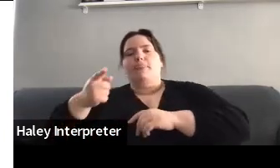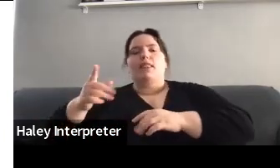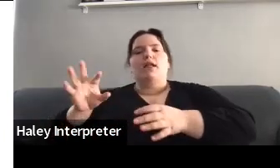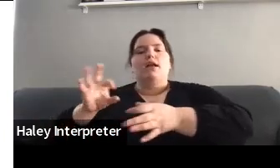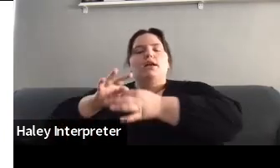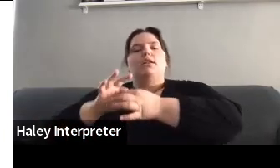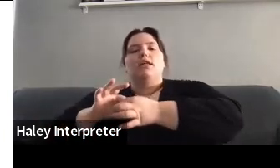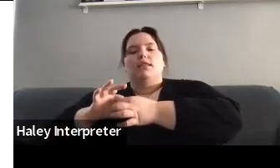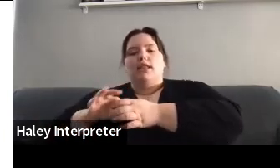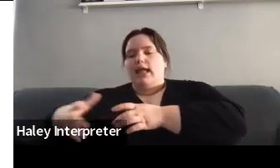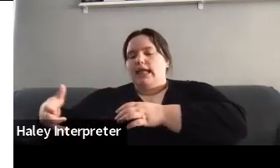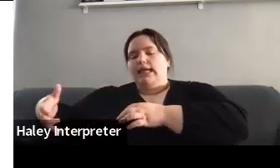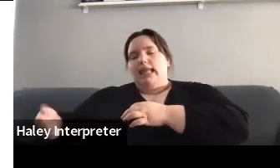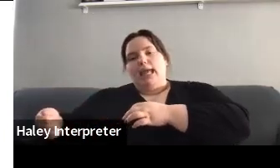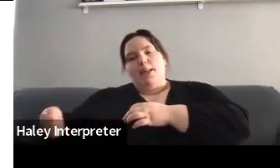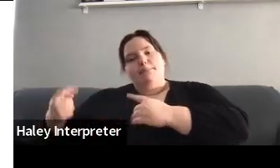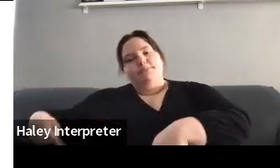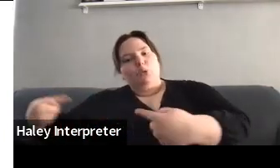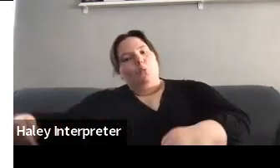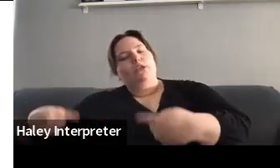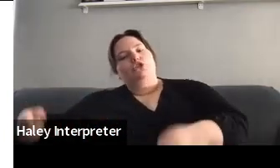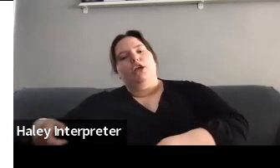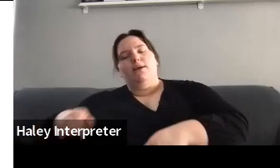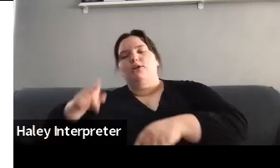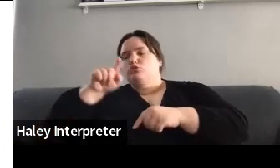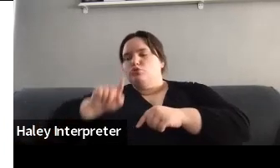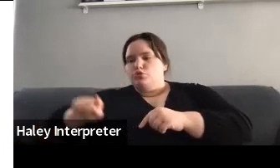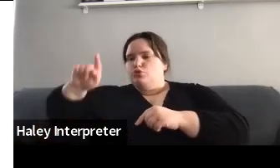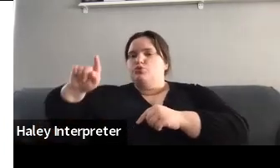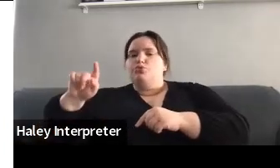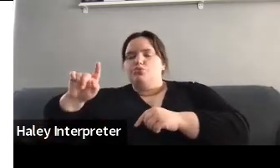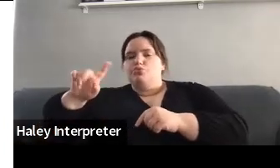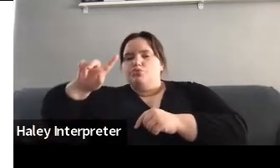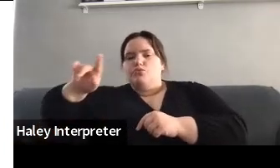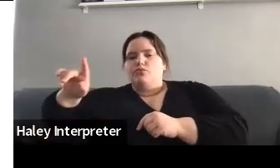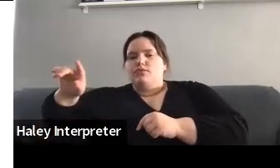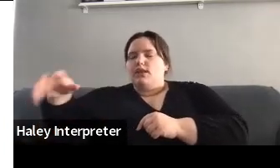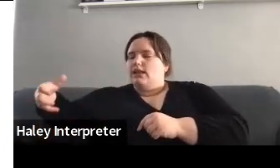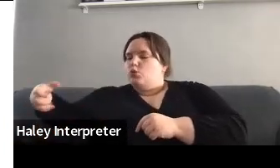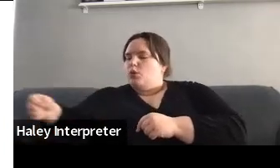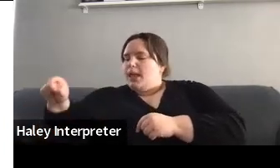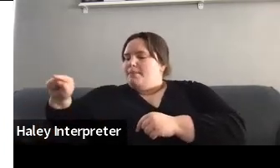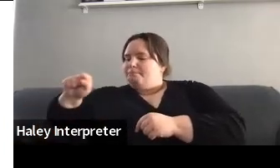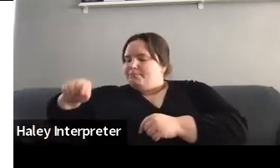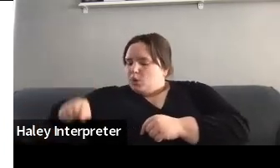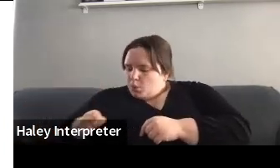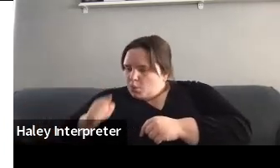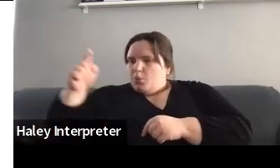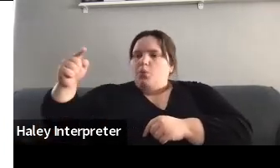to a wheelchair. It's in a U shape and then leads to the leash so that you could use that hands